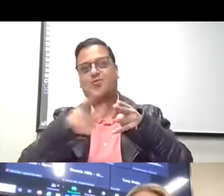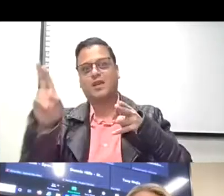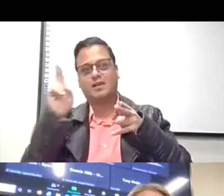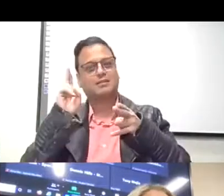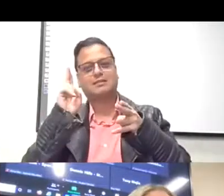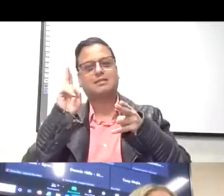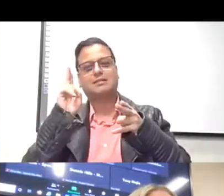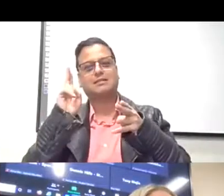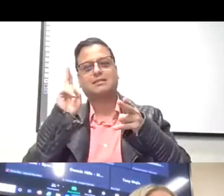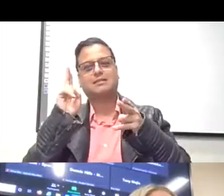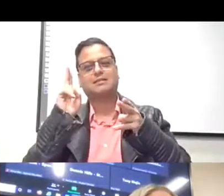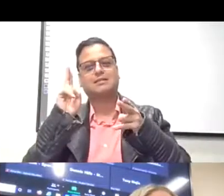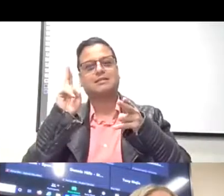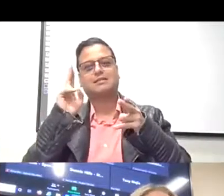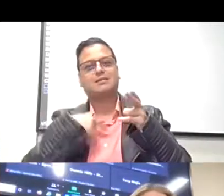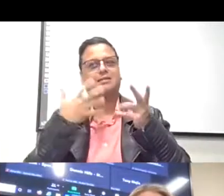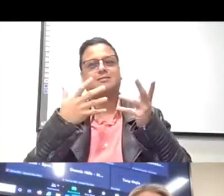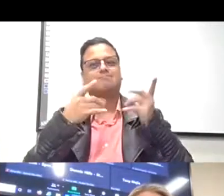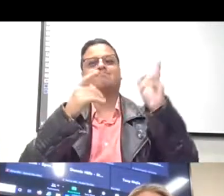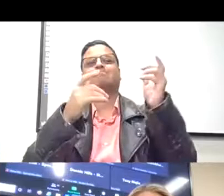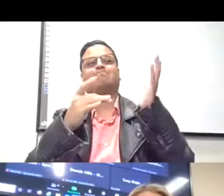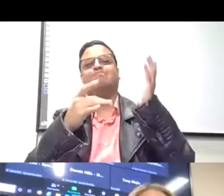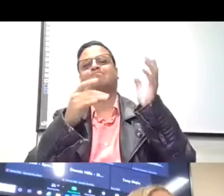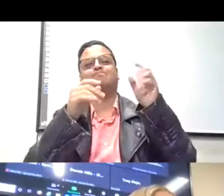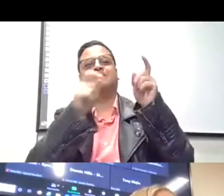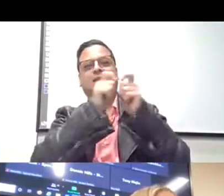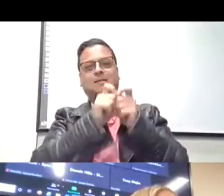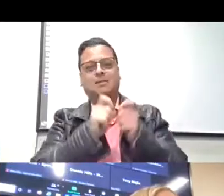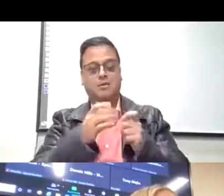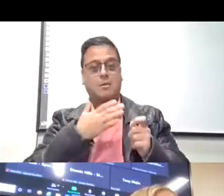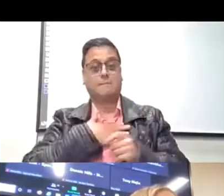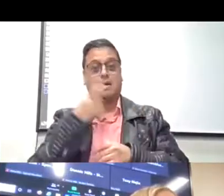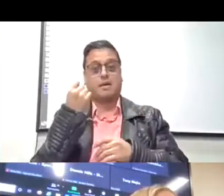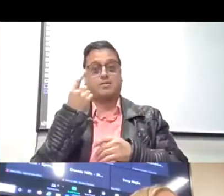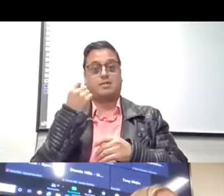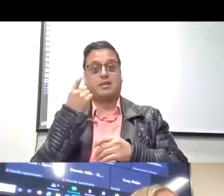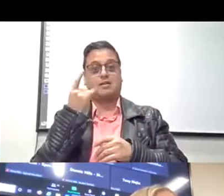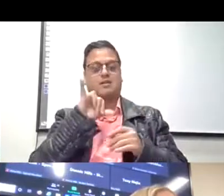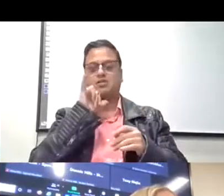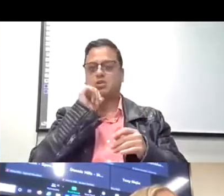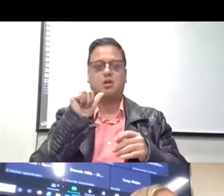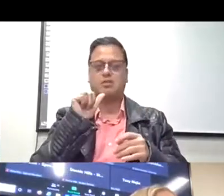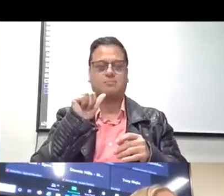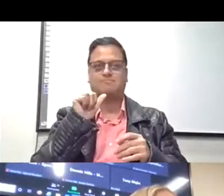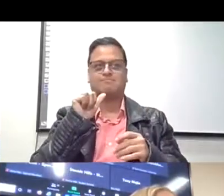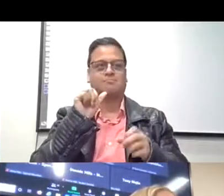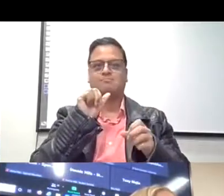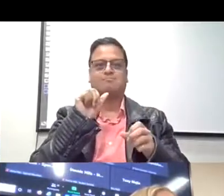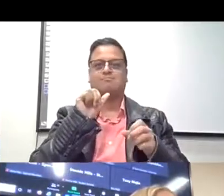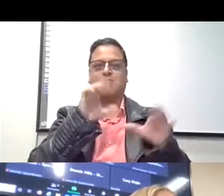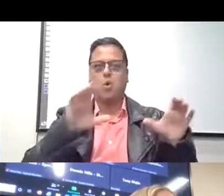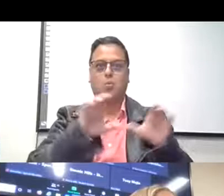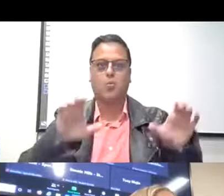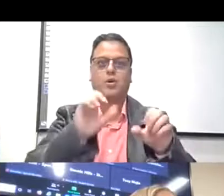just kind of, I guess, the logistics about this. So my understanding of this is that this isn't a working document of